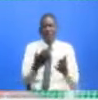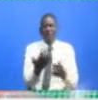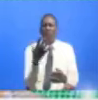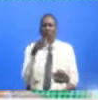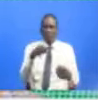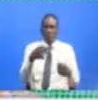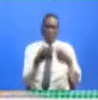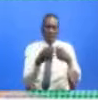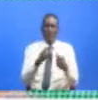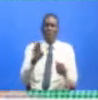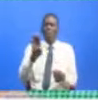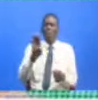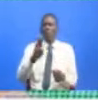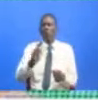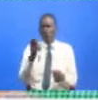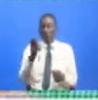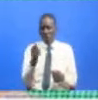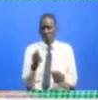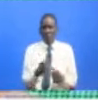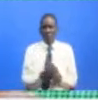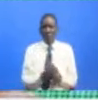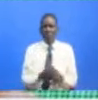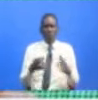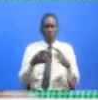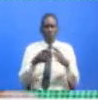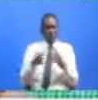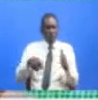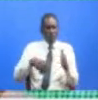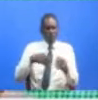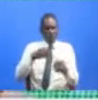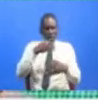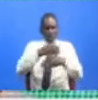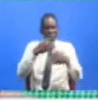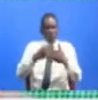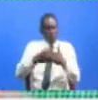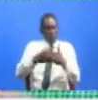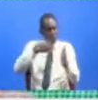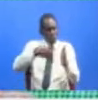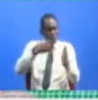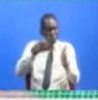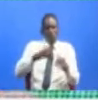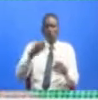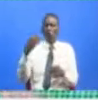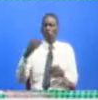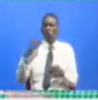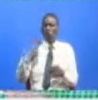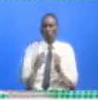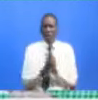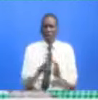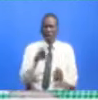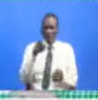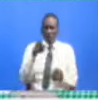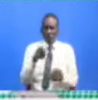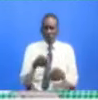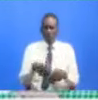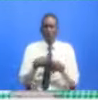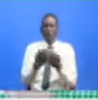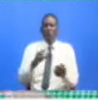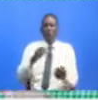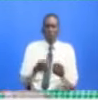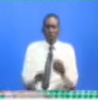5.8 billion Kenya shillings to start the construction of a gold refinery. And this will offer